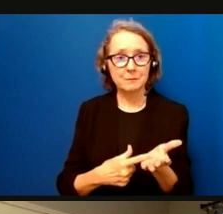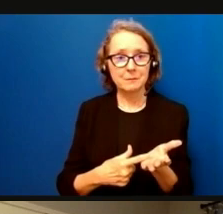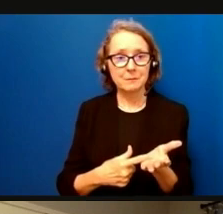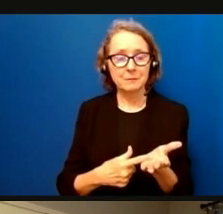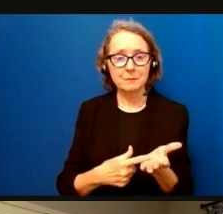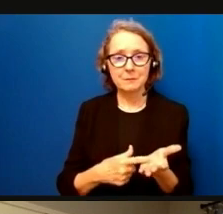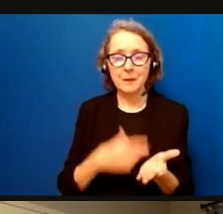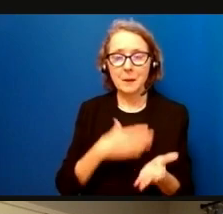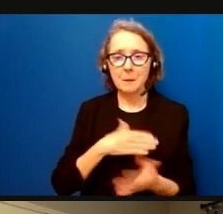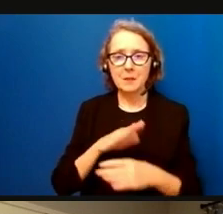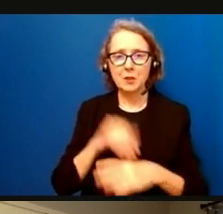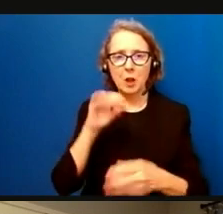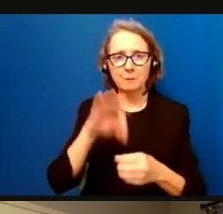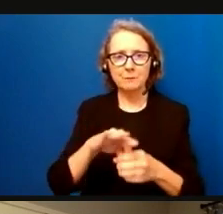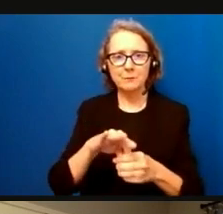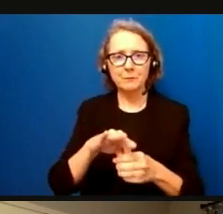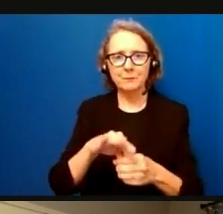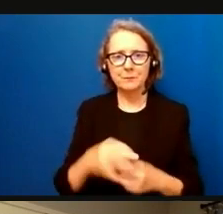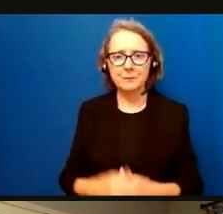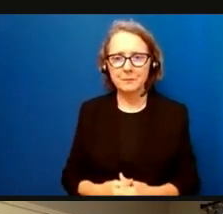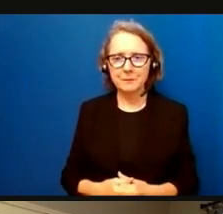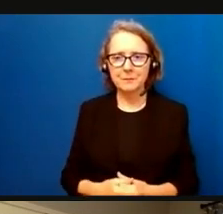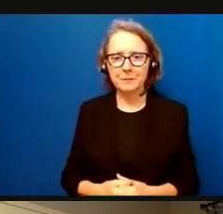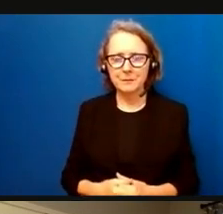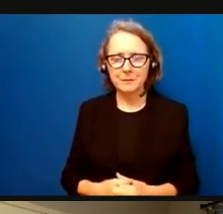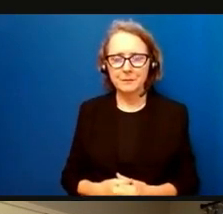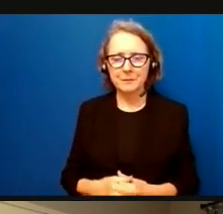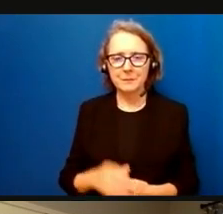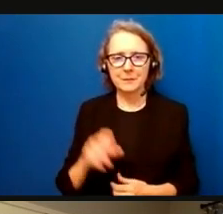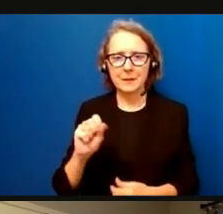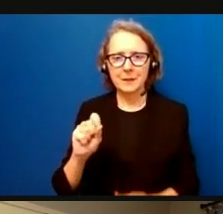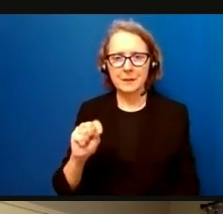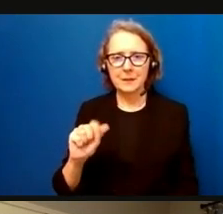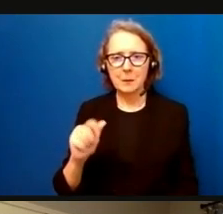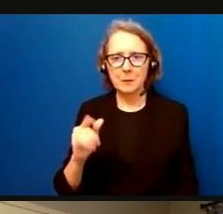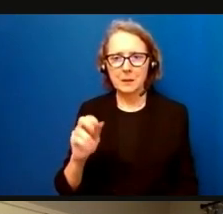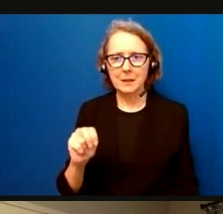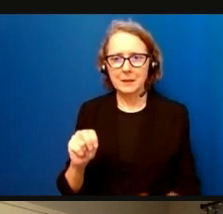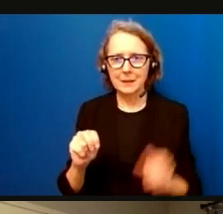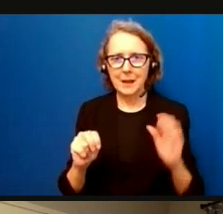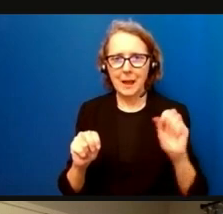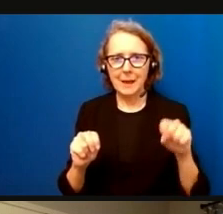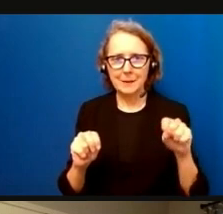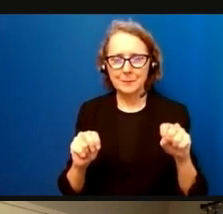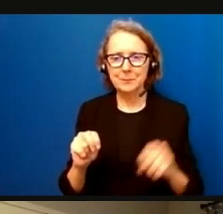Will the recorder please call the roll? Vice Chair Stapleton. Aye.